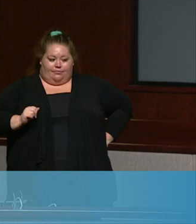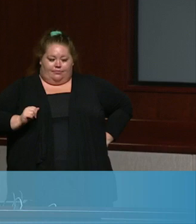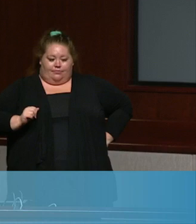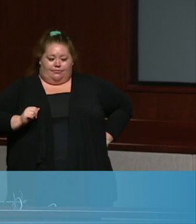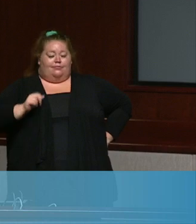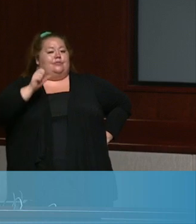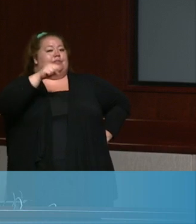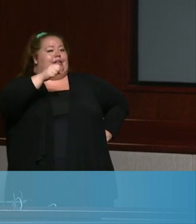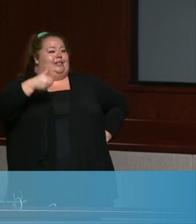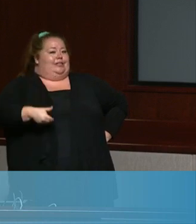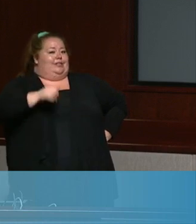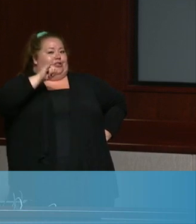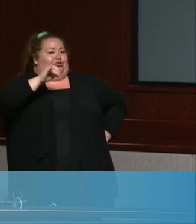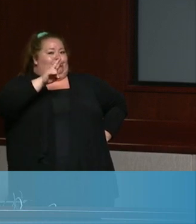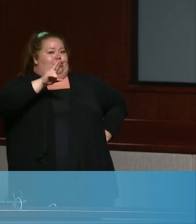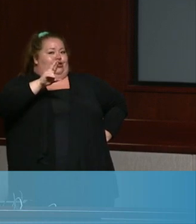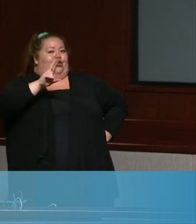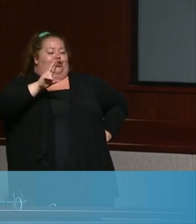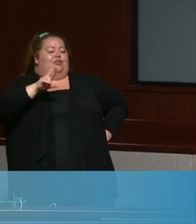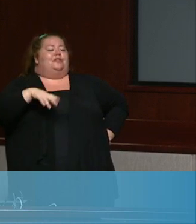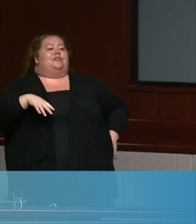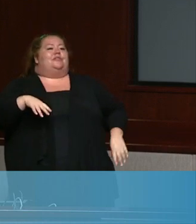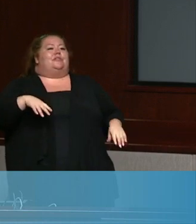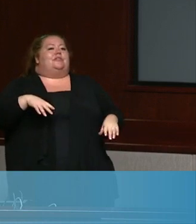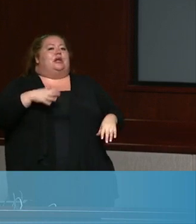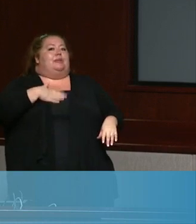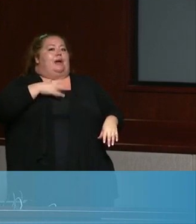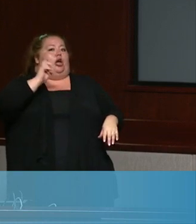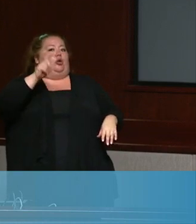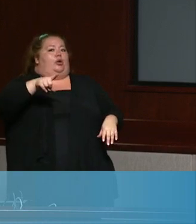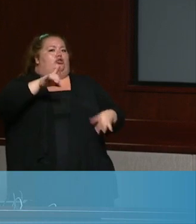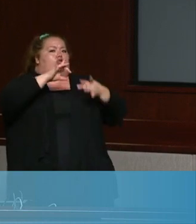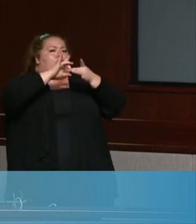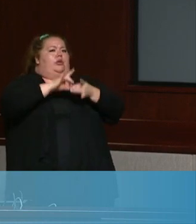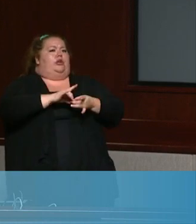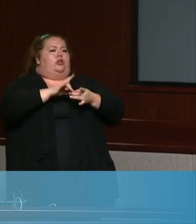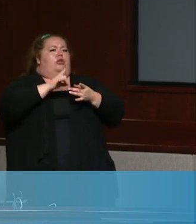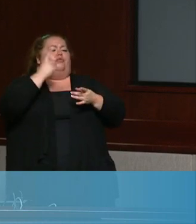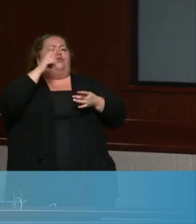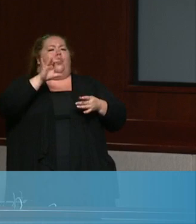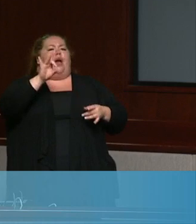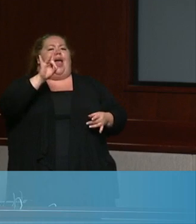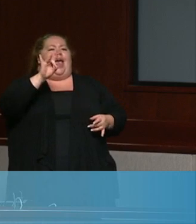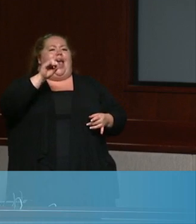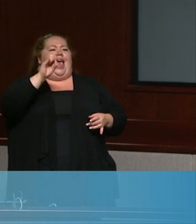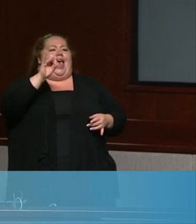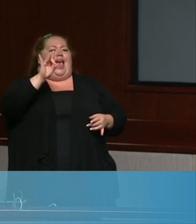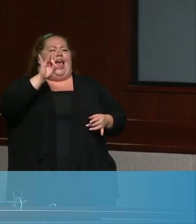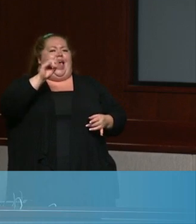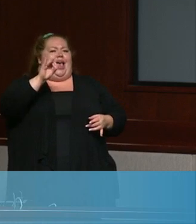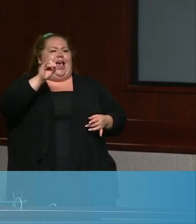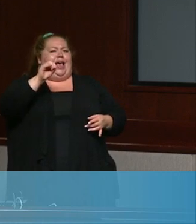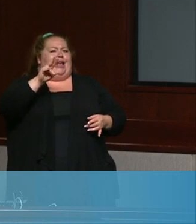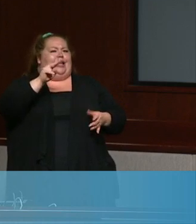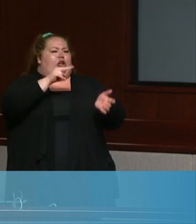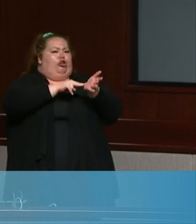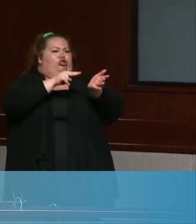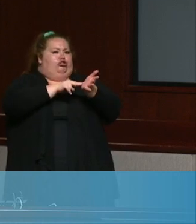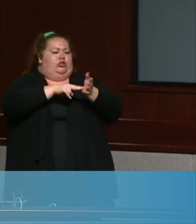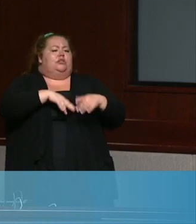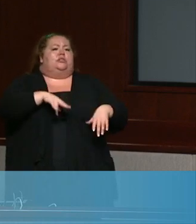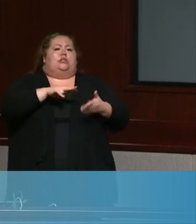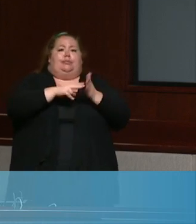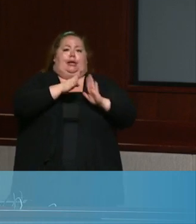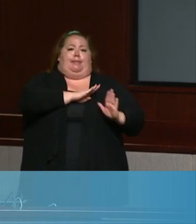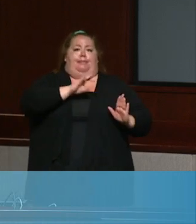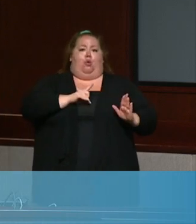Yeah, JR Kern Radio. I have a question about the 80 nurses that were approved by the Board of Supervisors. You